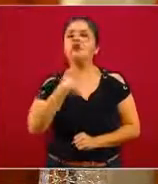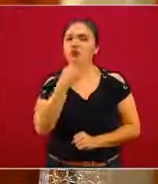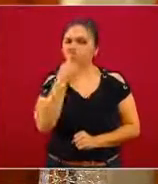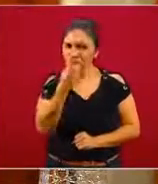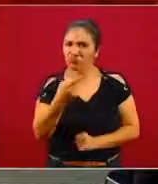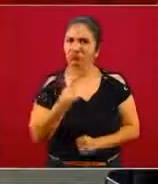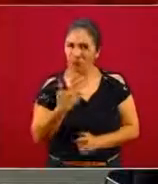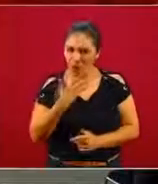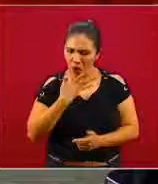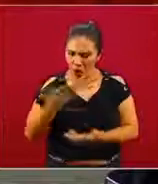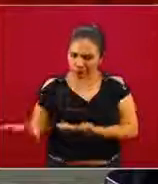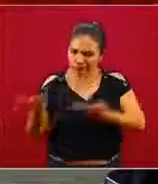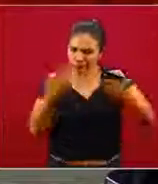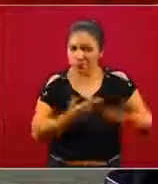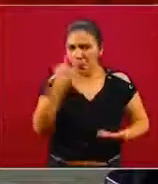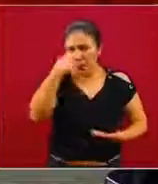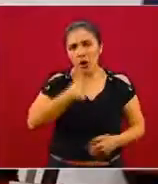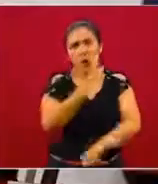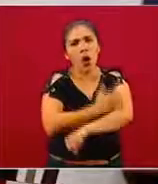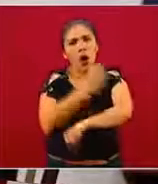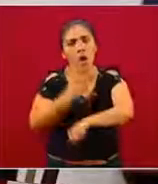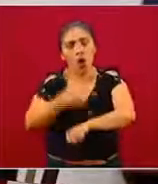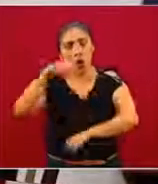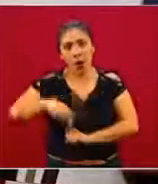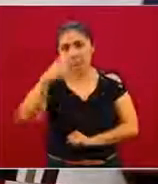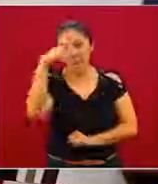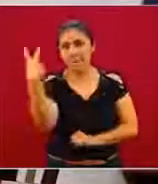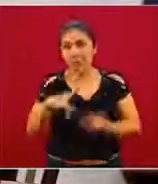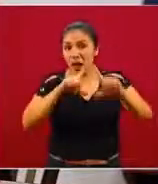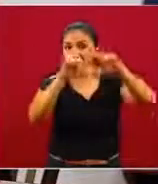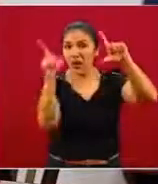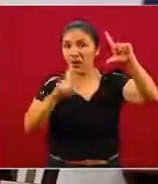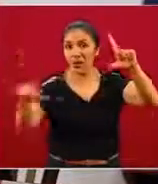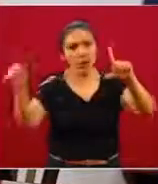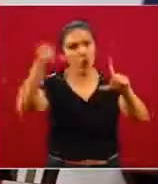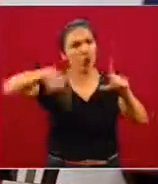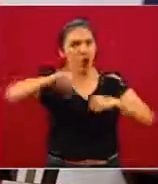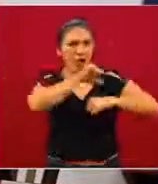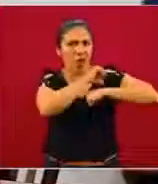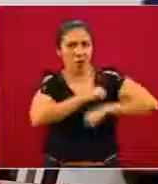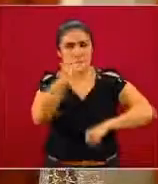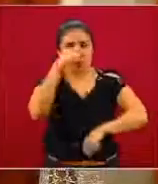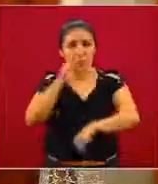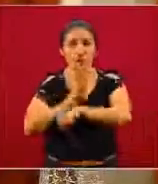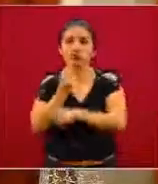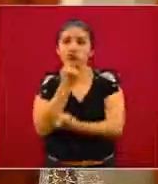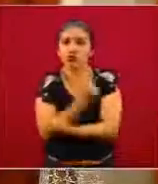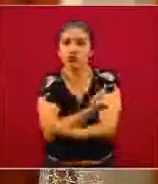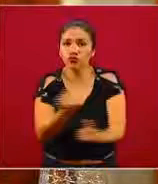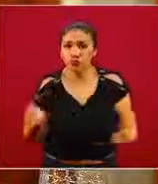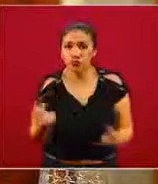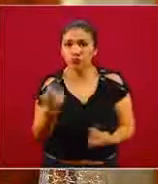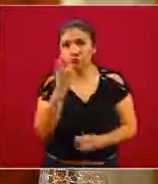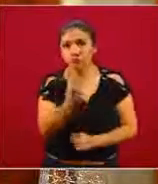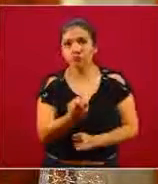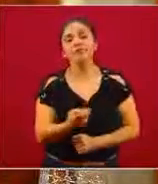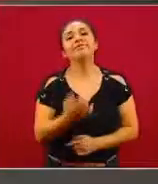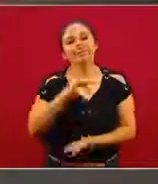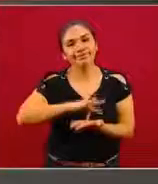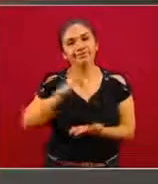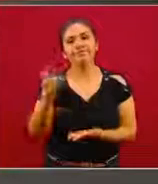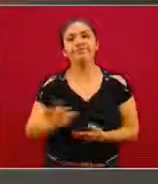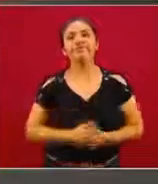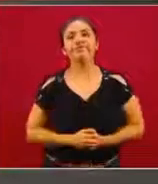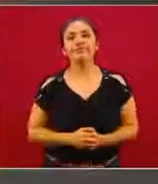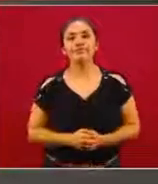I'm just repeating that we are available to assist Mexico and the healthcare authorities to protect your